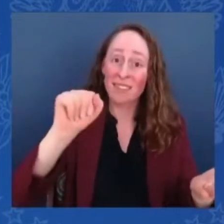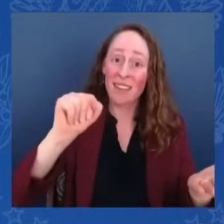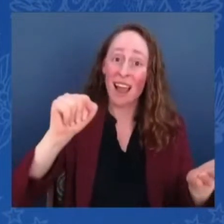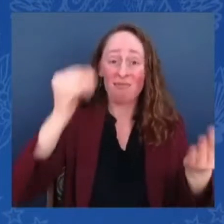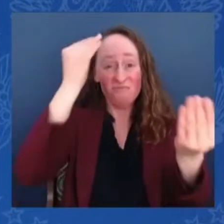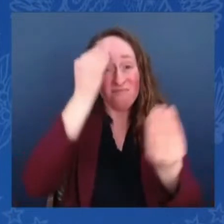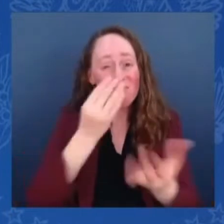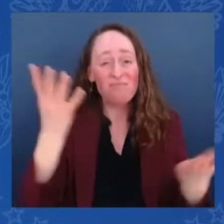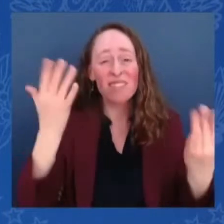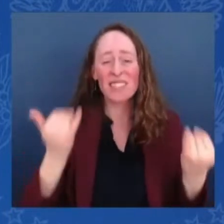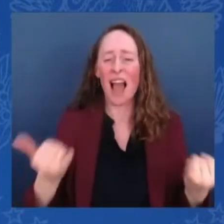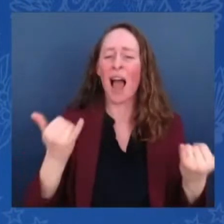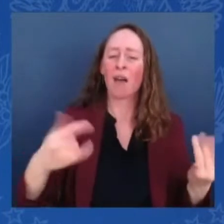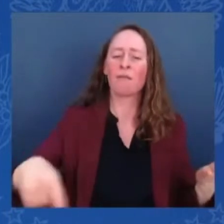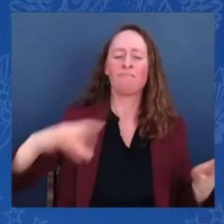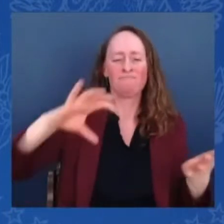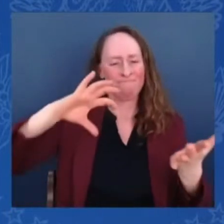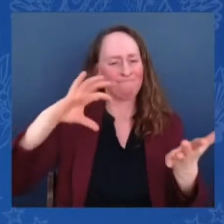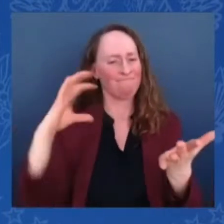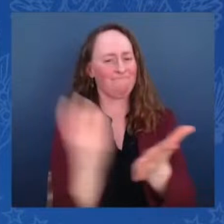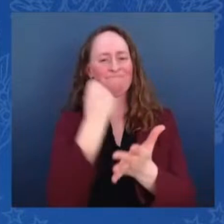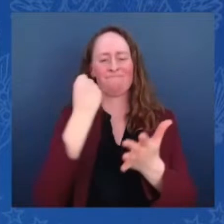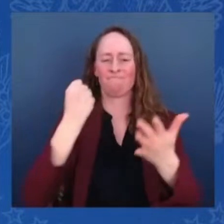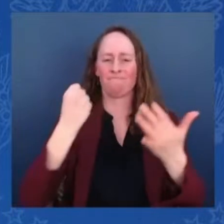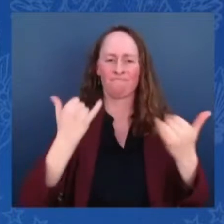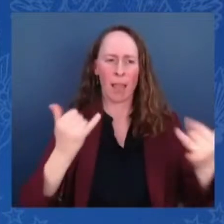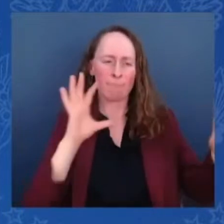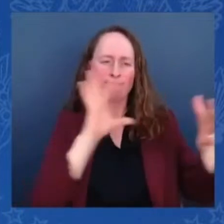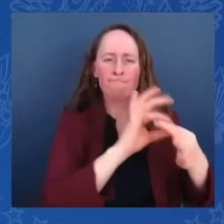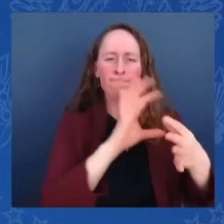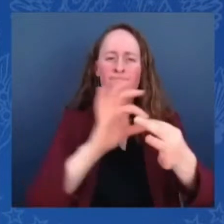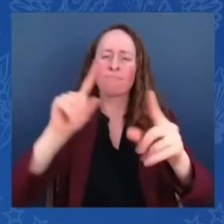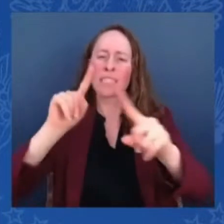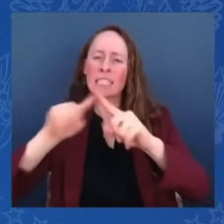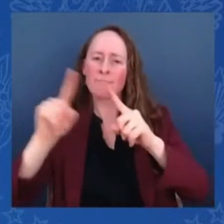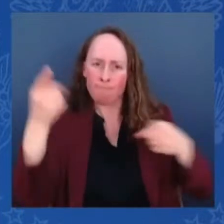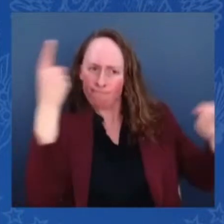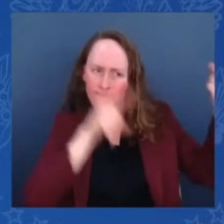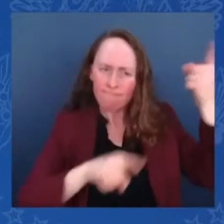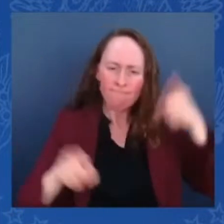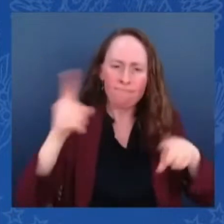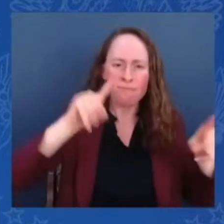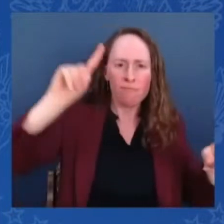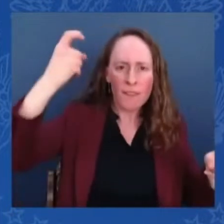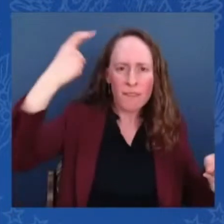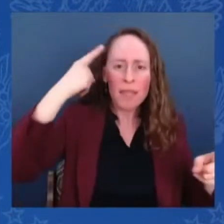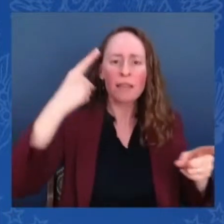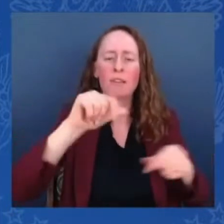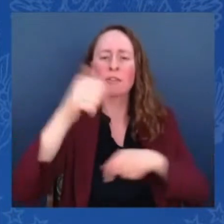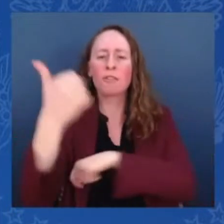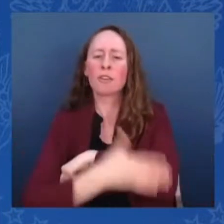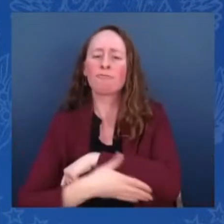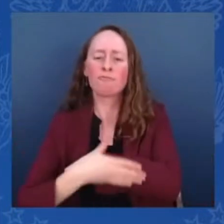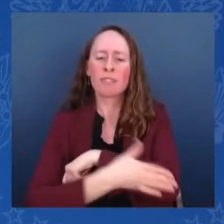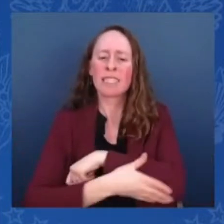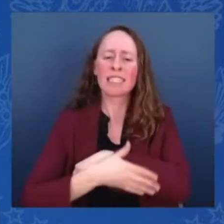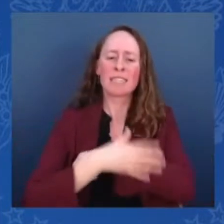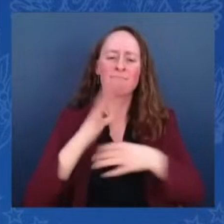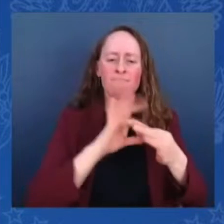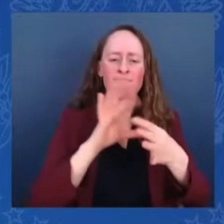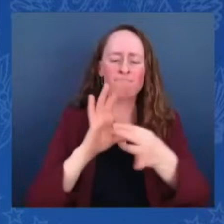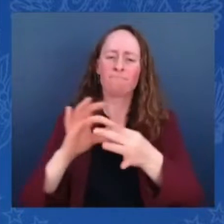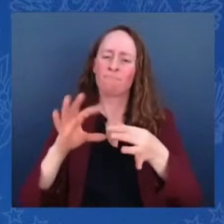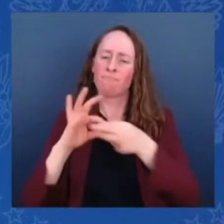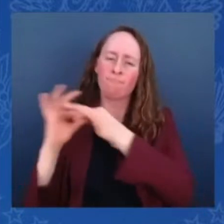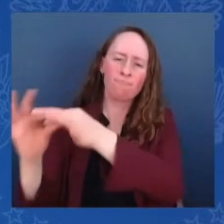geopolitical opportunities we've created to keep bringing countries together to deal with challenges posed by China, to make